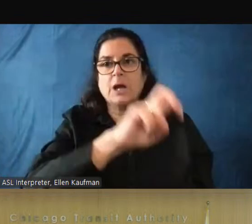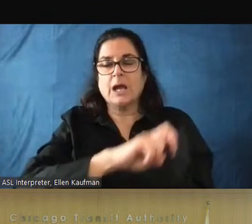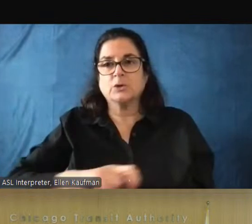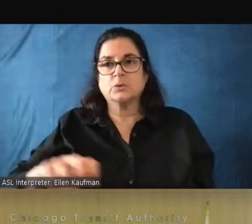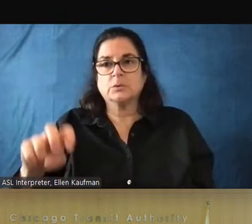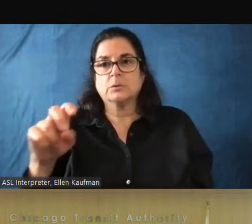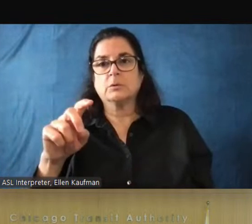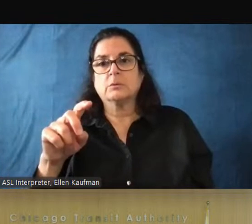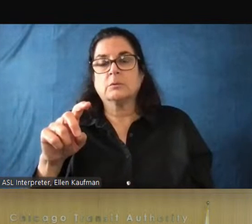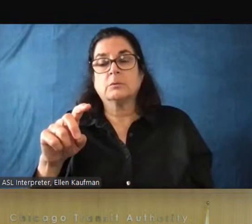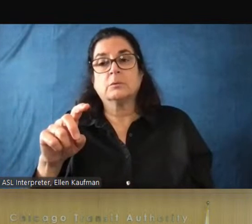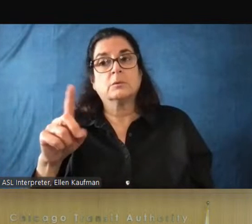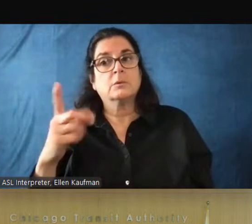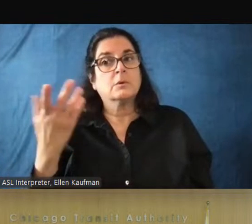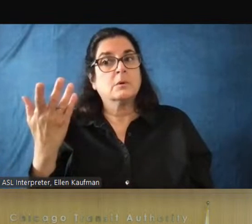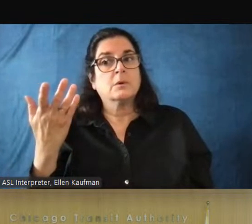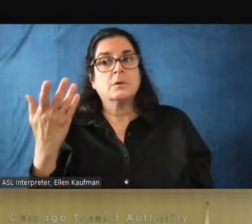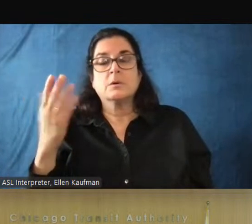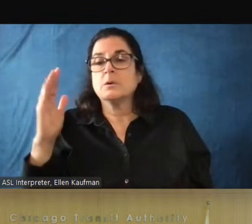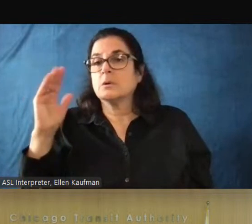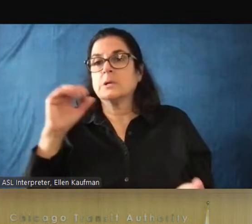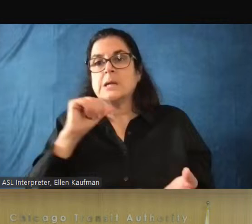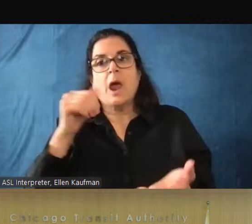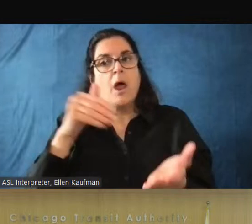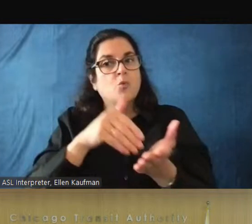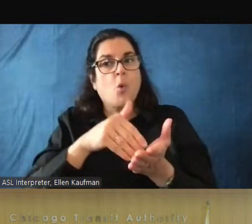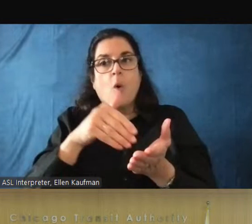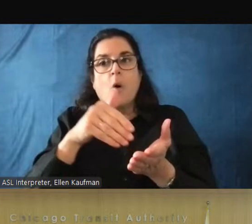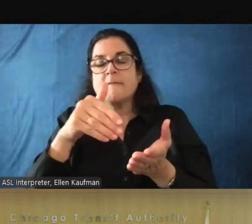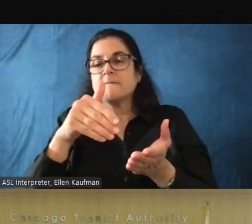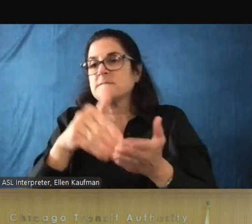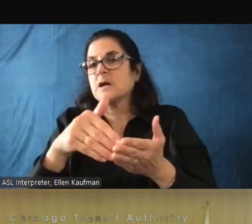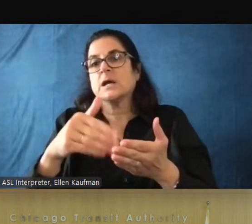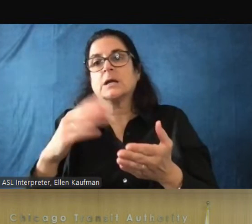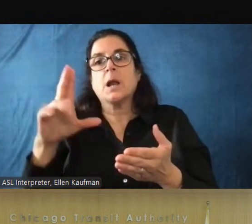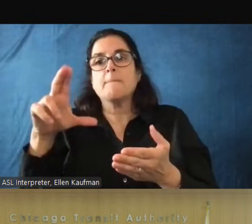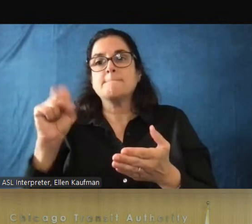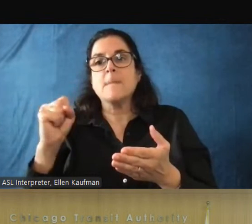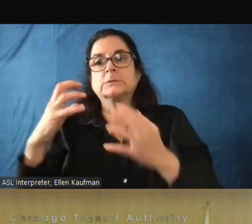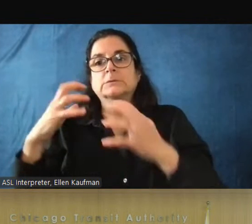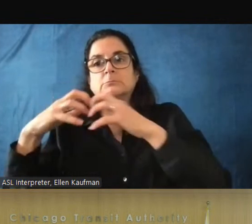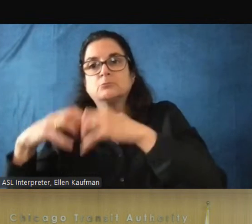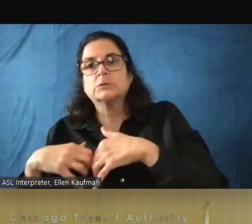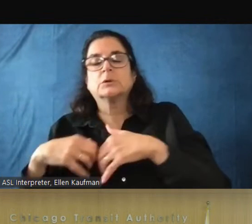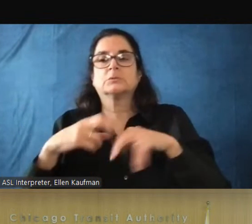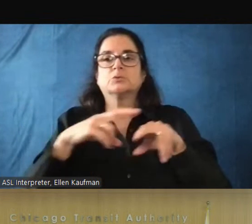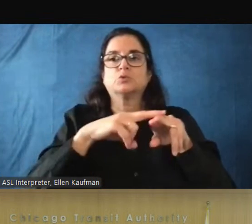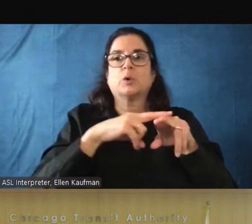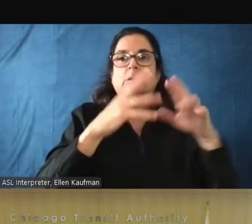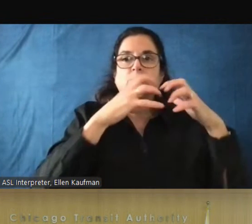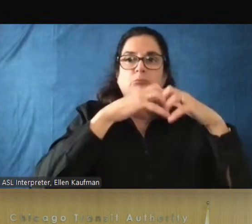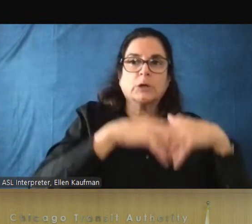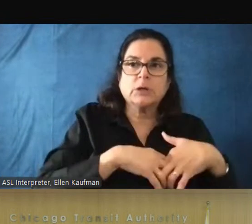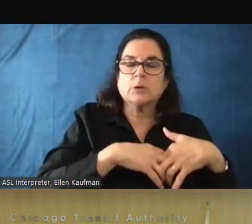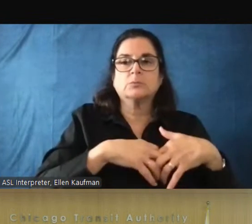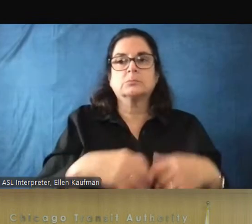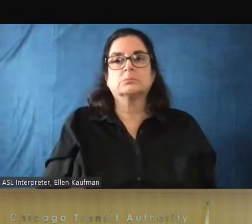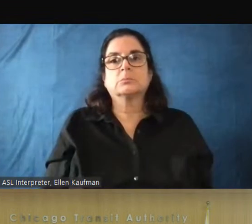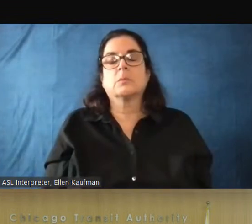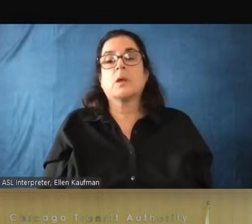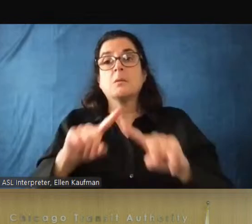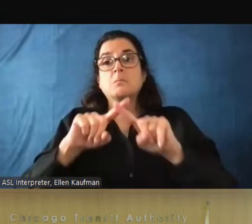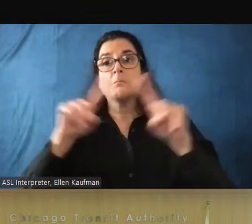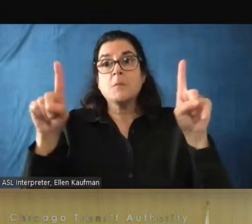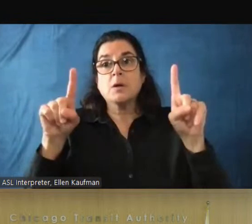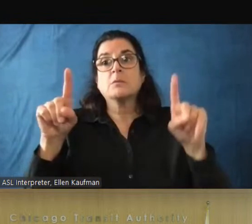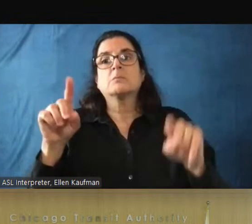trains break down, rare we see our buses break down on the side of the road. These social issues that are a